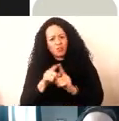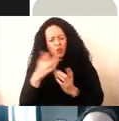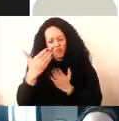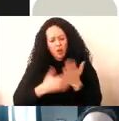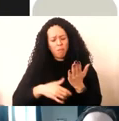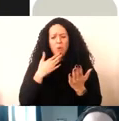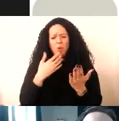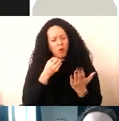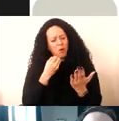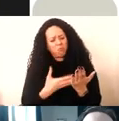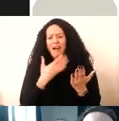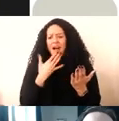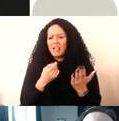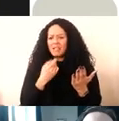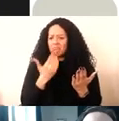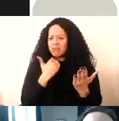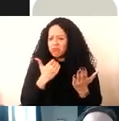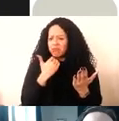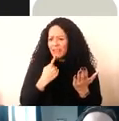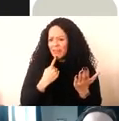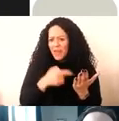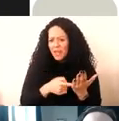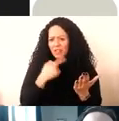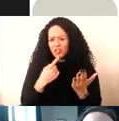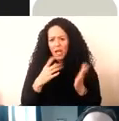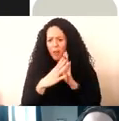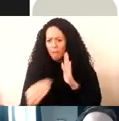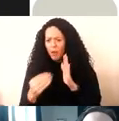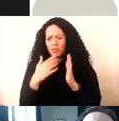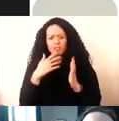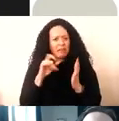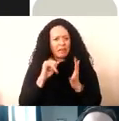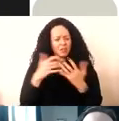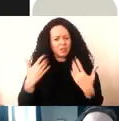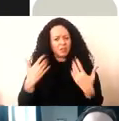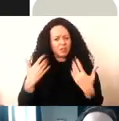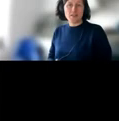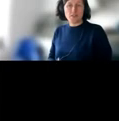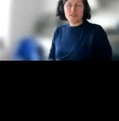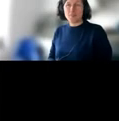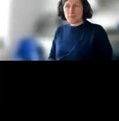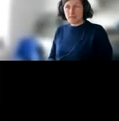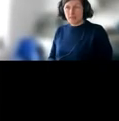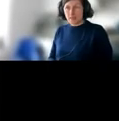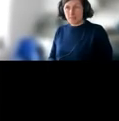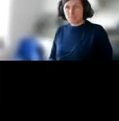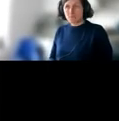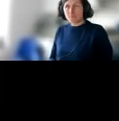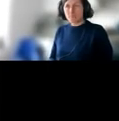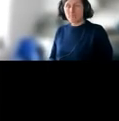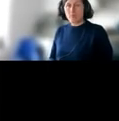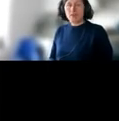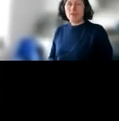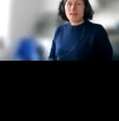case studies and model that you're all sharing today. It's an important moment and an honour to be part of it.